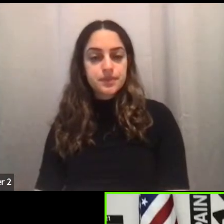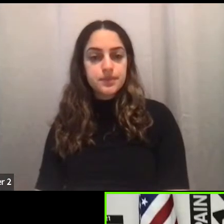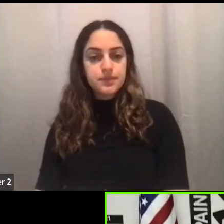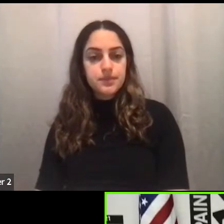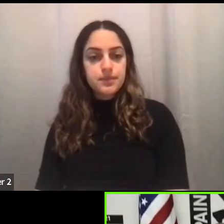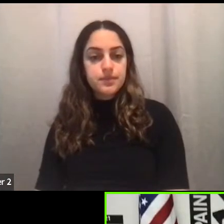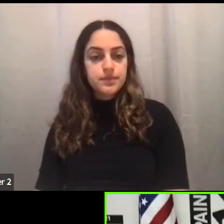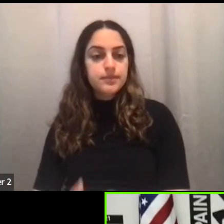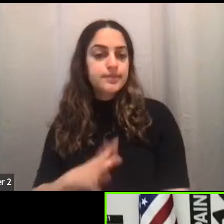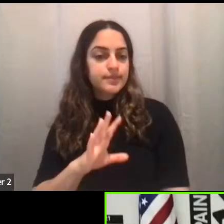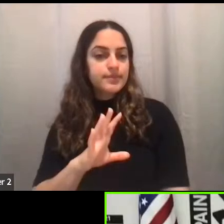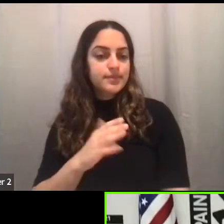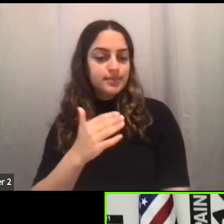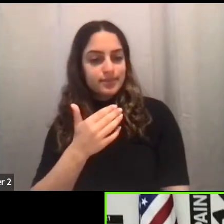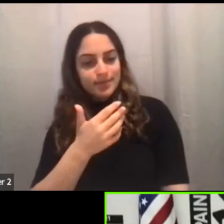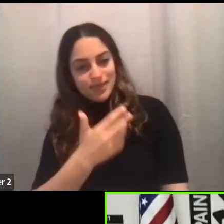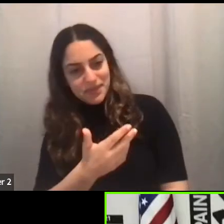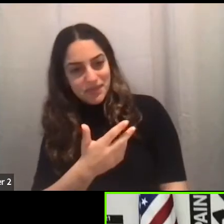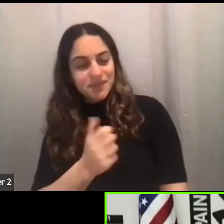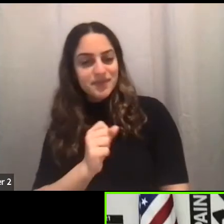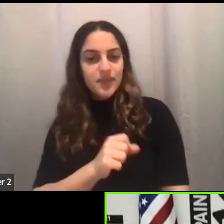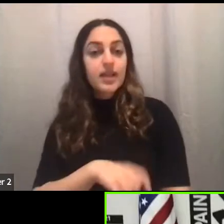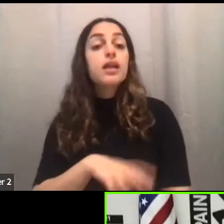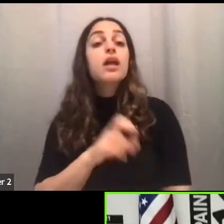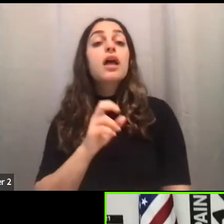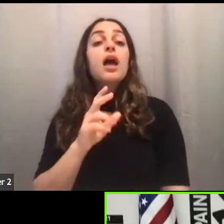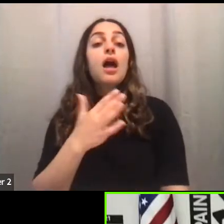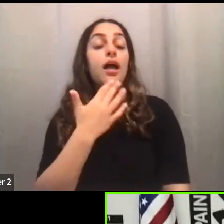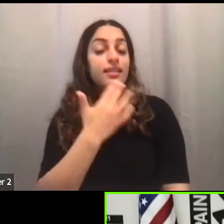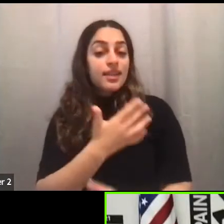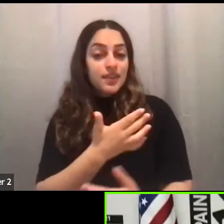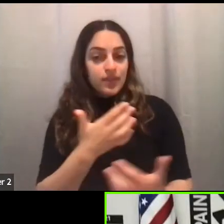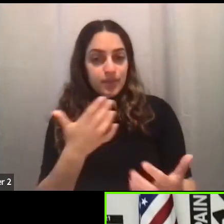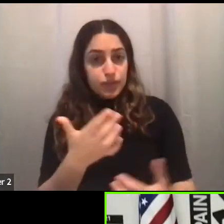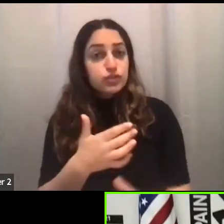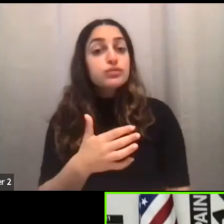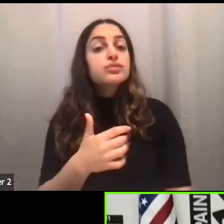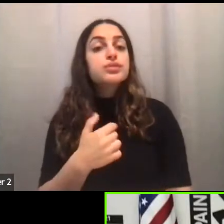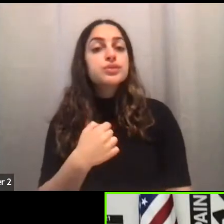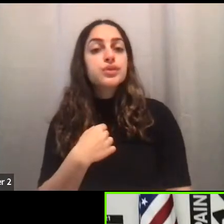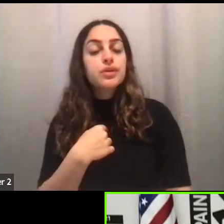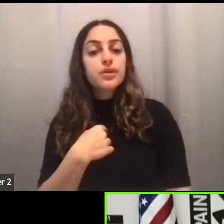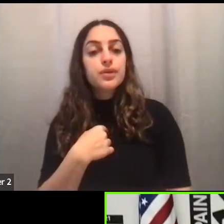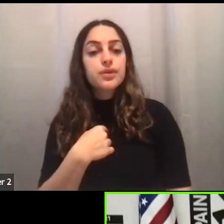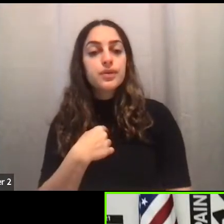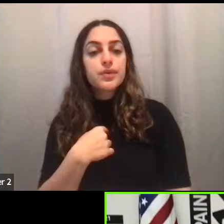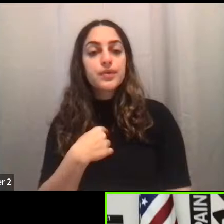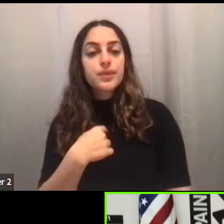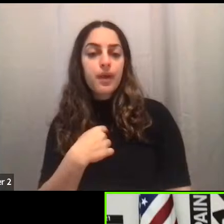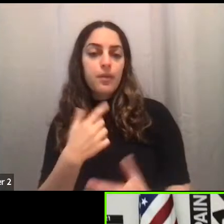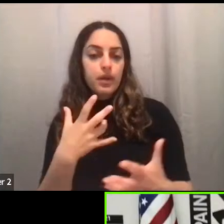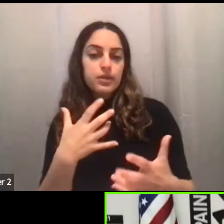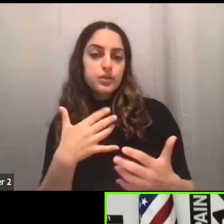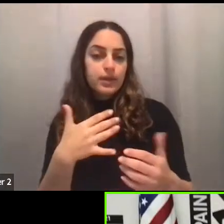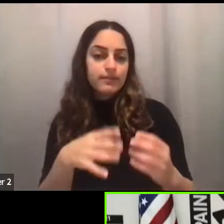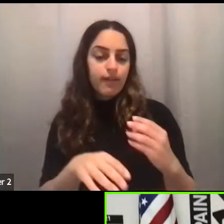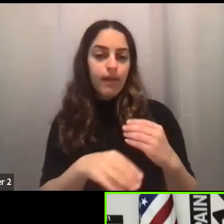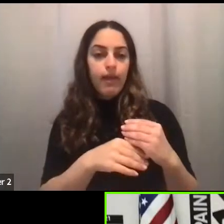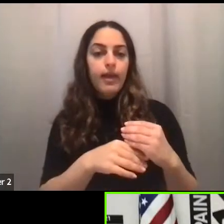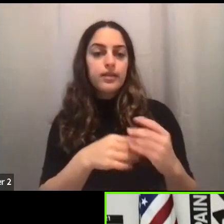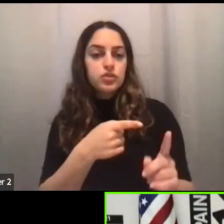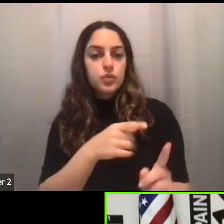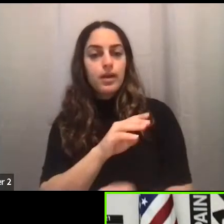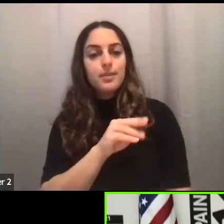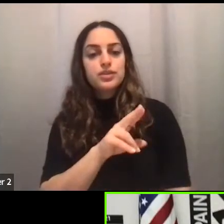there we go and got the microphone to work uh thank you very much i wanted to kind of dovetail on to what uh mr